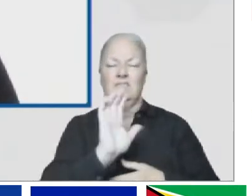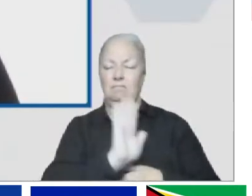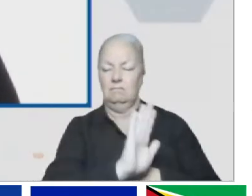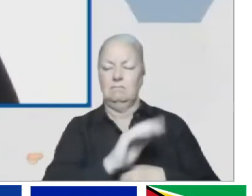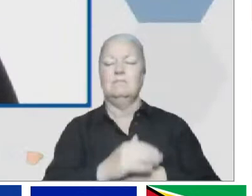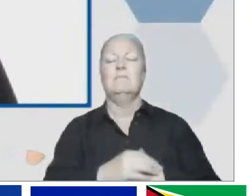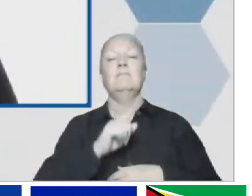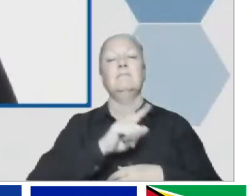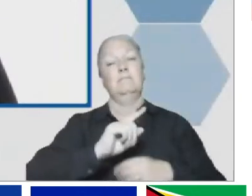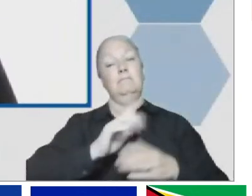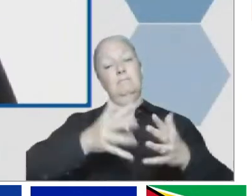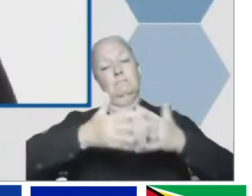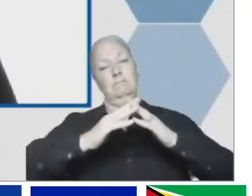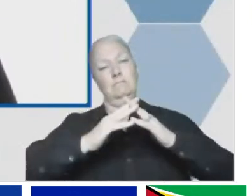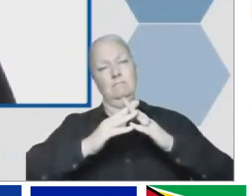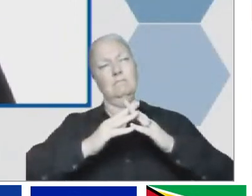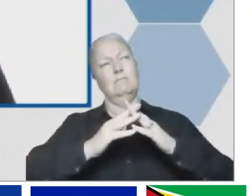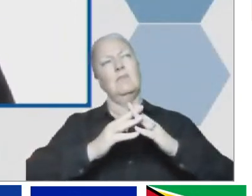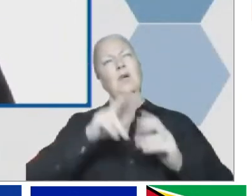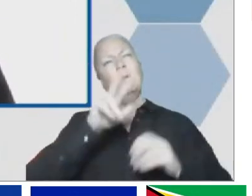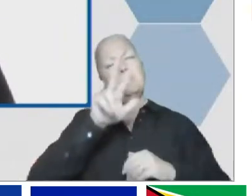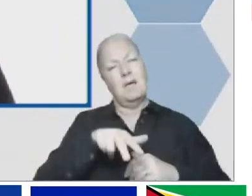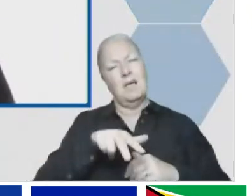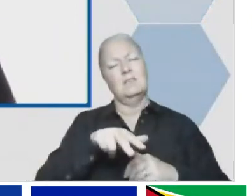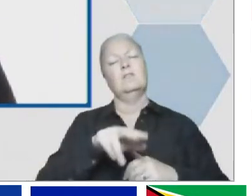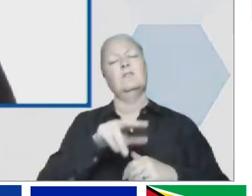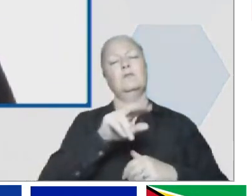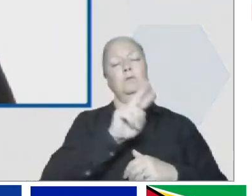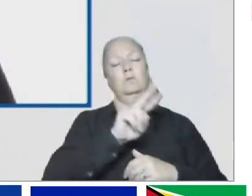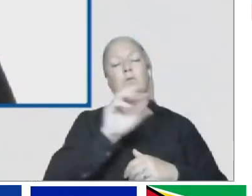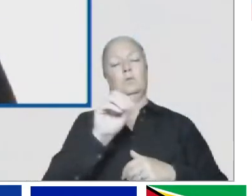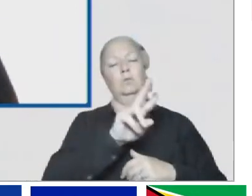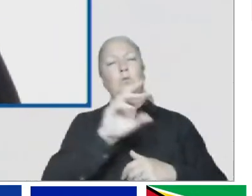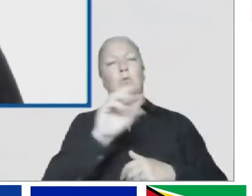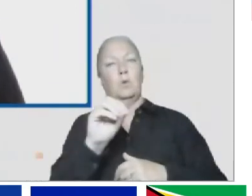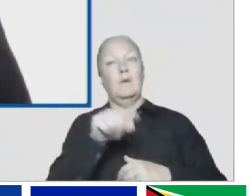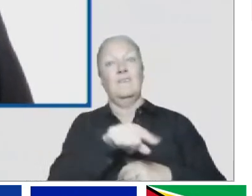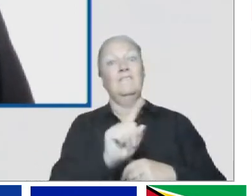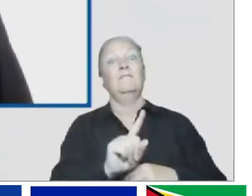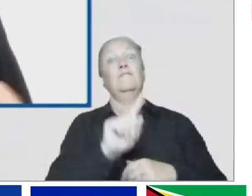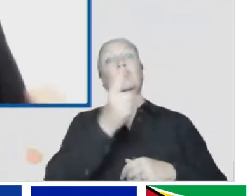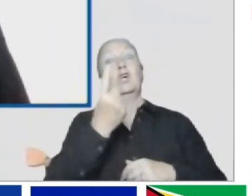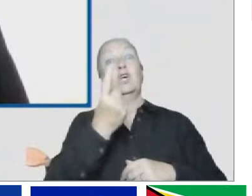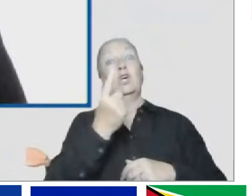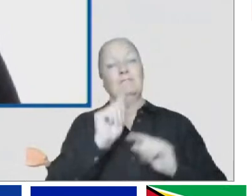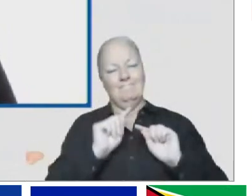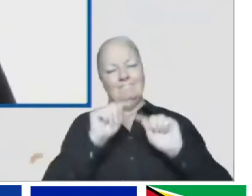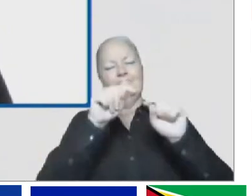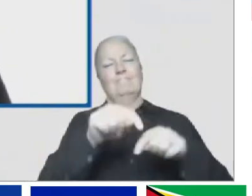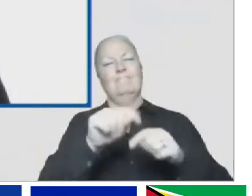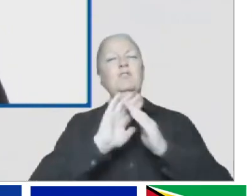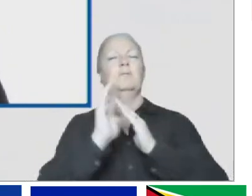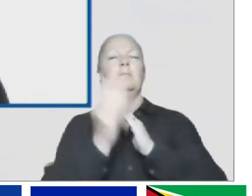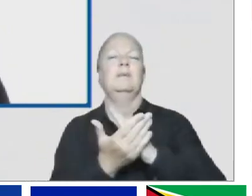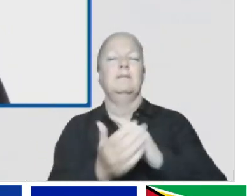10, 2020, when the first case was confirmed in Jamaica. And they did a number of the initiatives